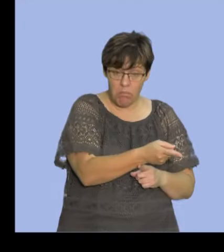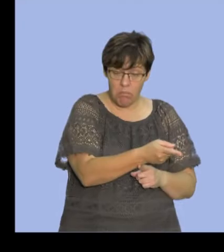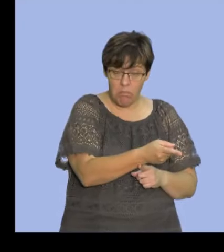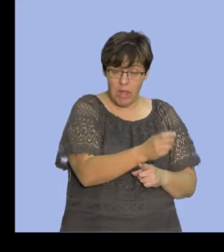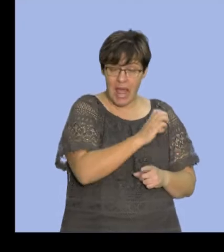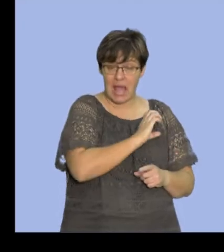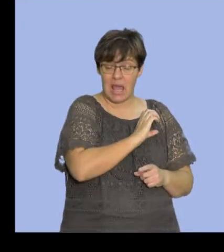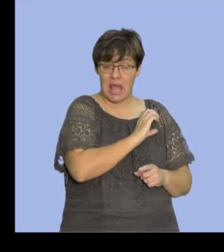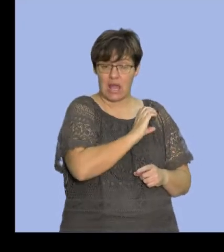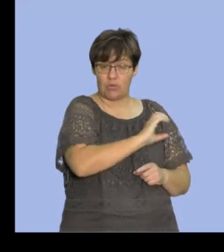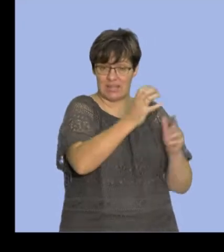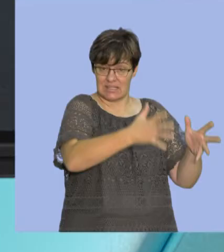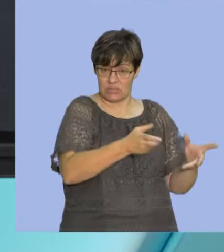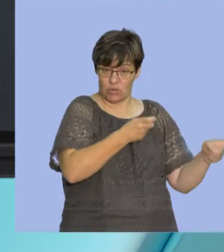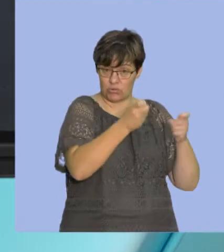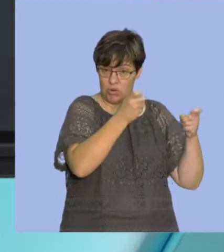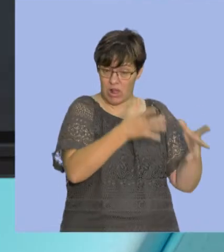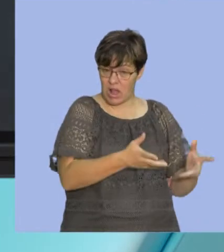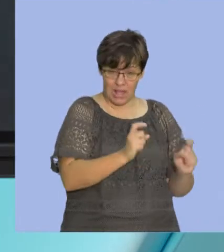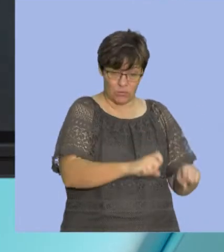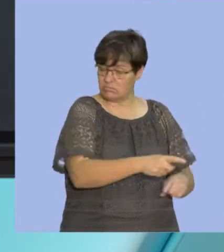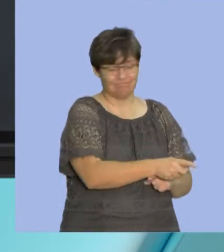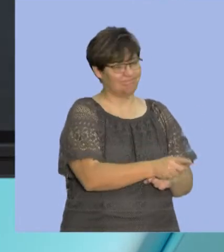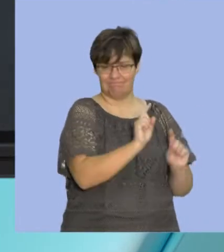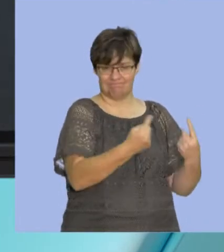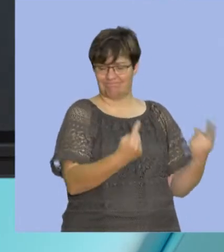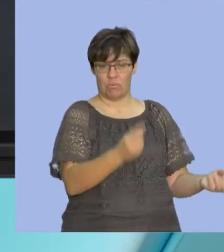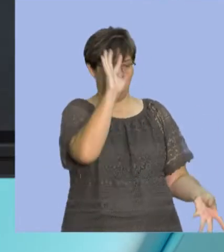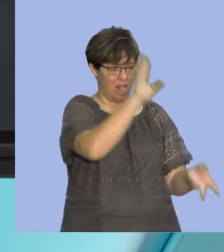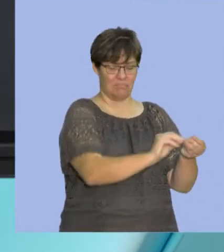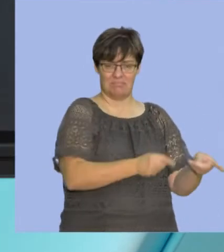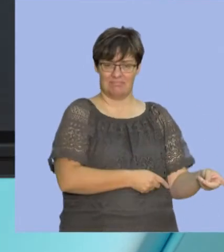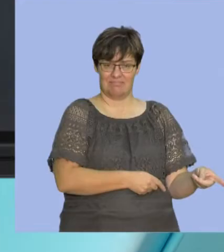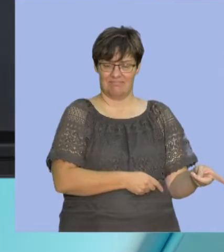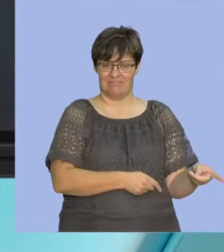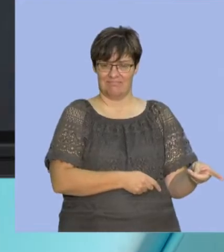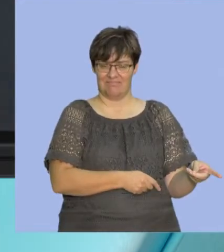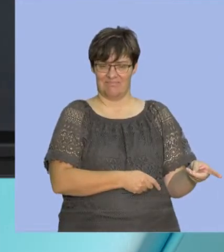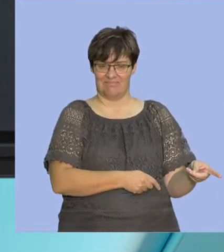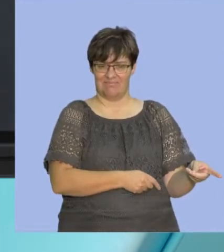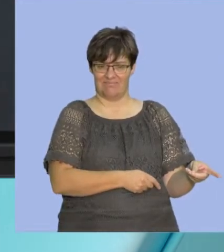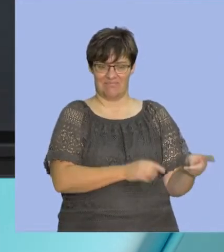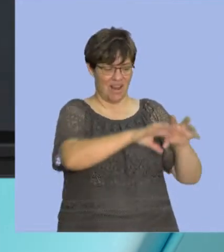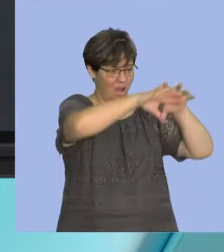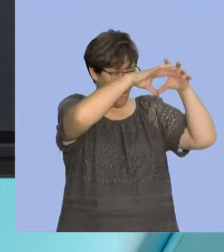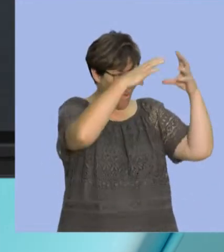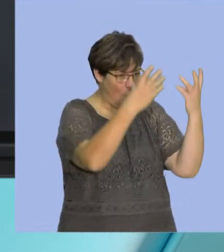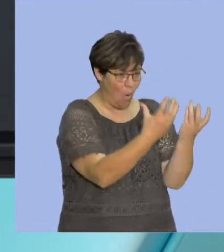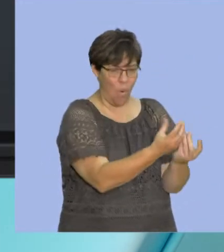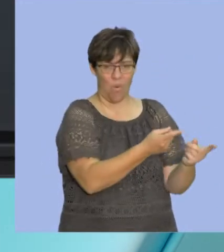creditors control account? Certainly not, because that's the